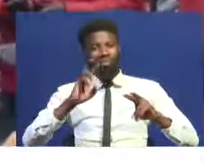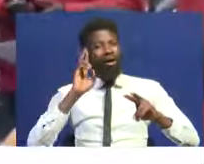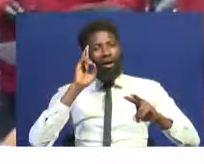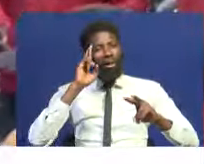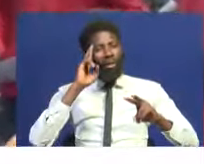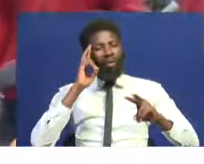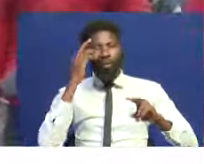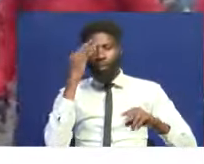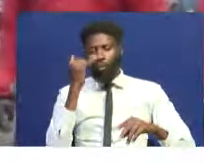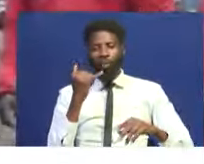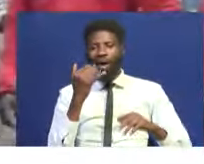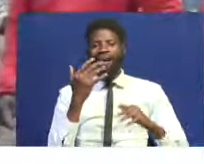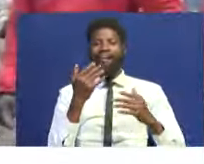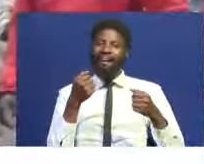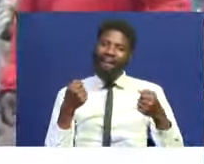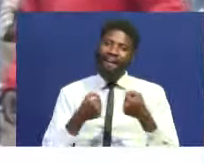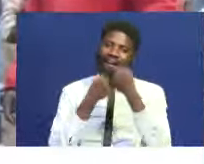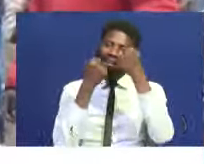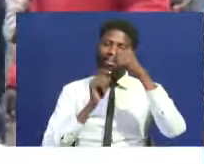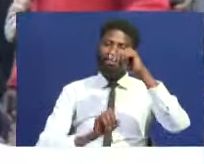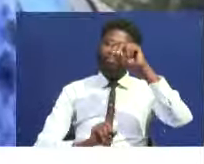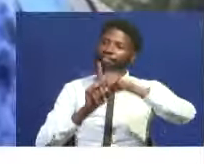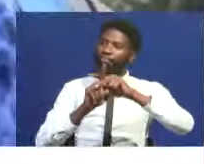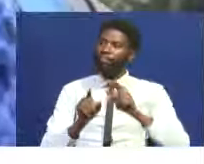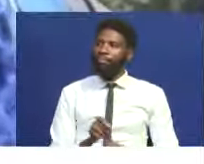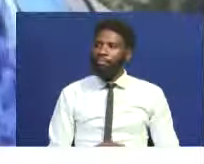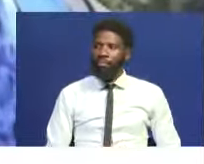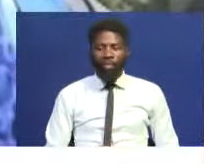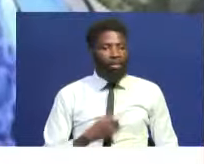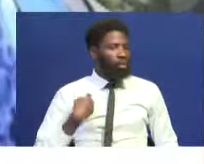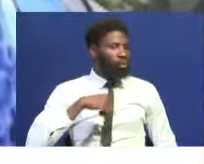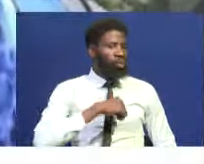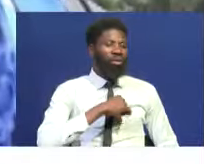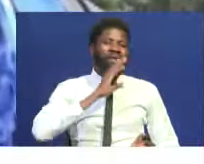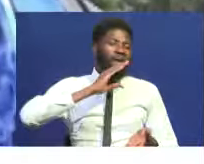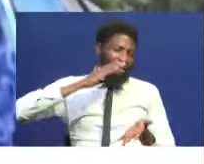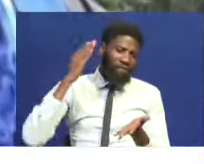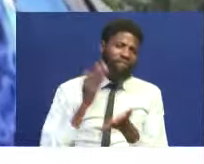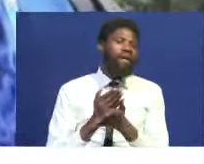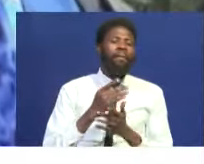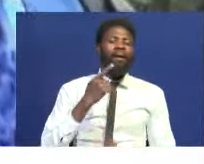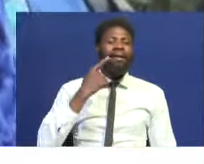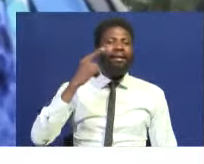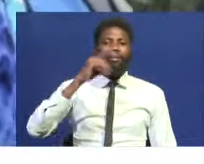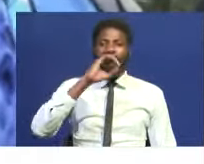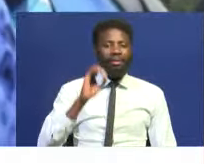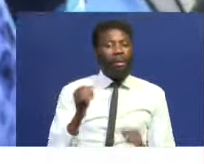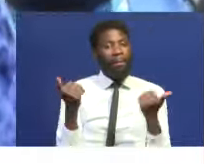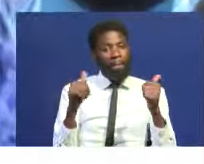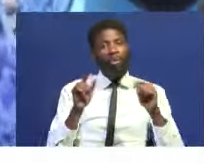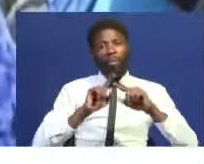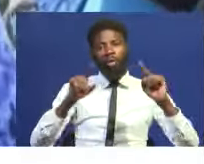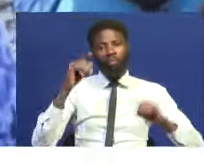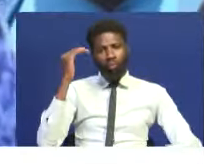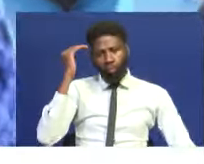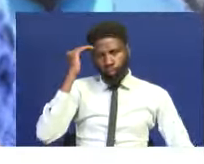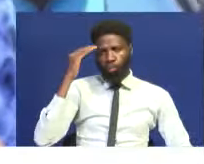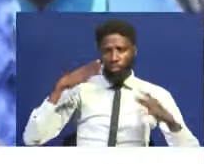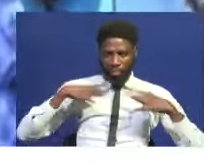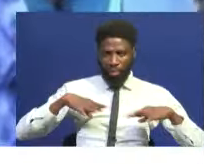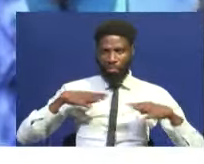We have not been able to confirm, but we are certain that we have had some fatalities. The other thing